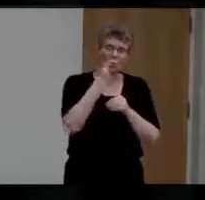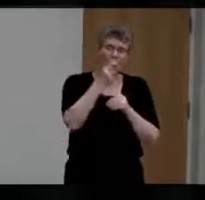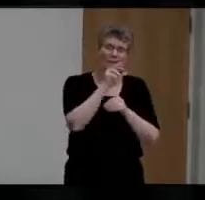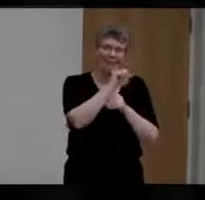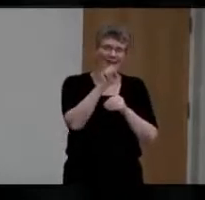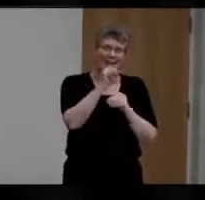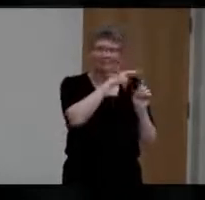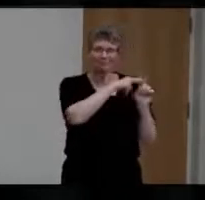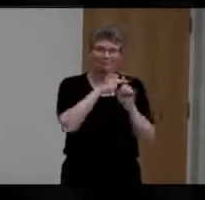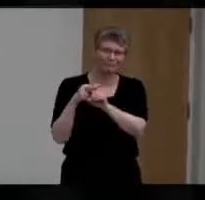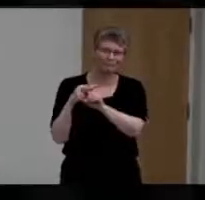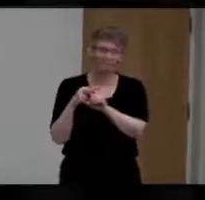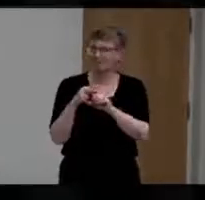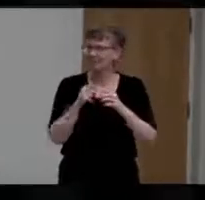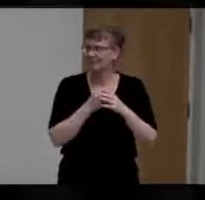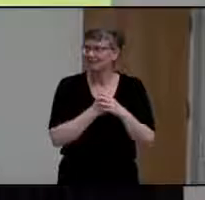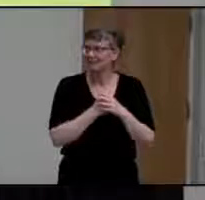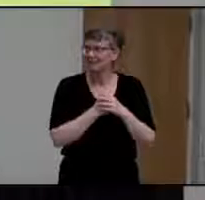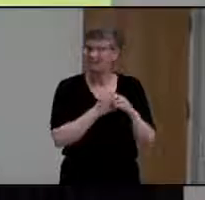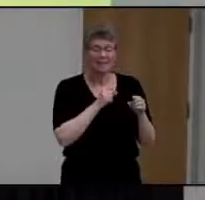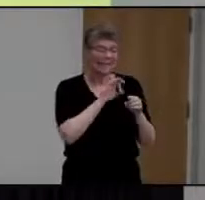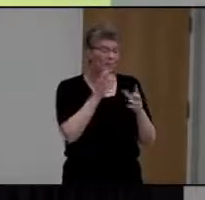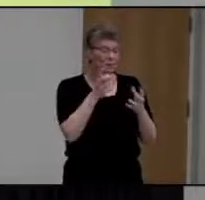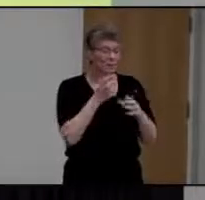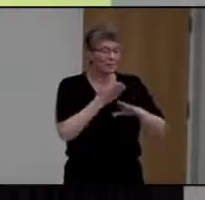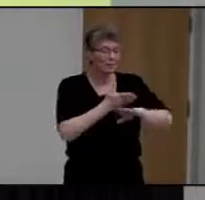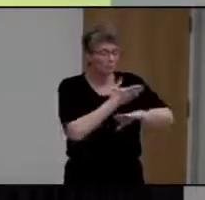ill? And if you do, something has to change.